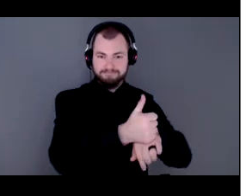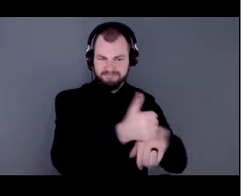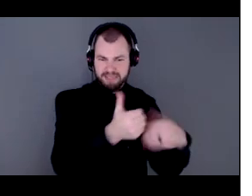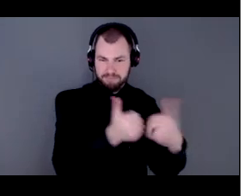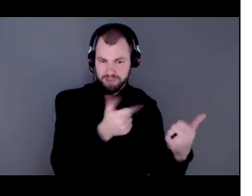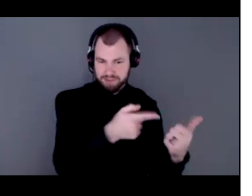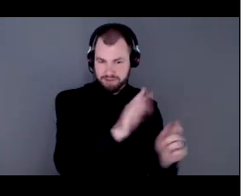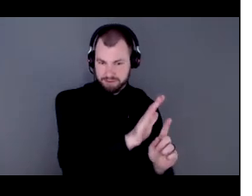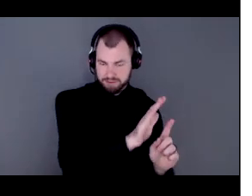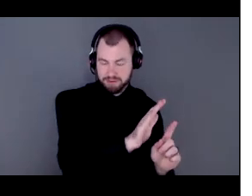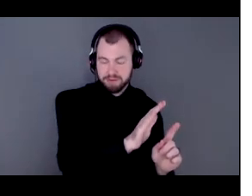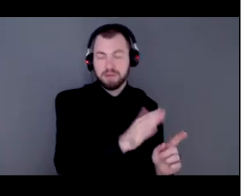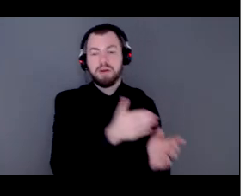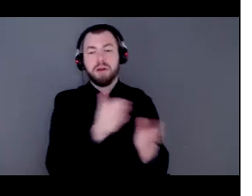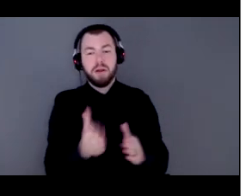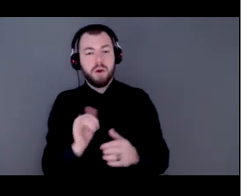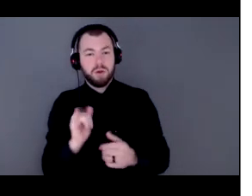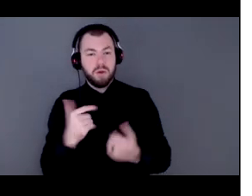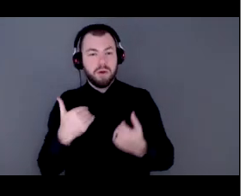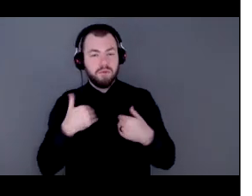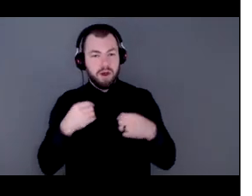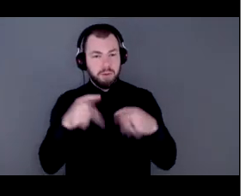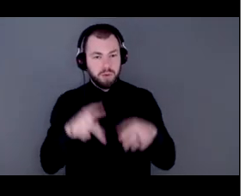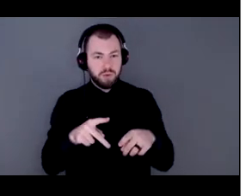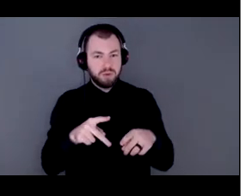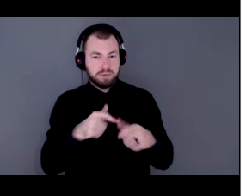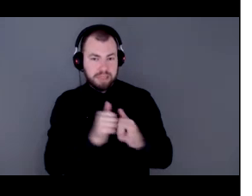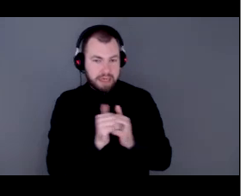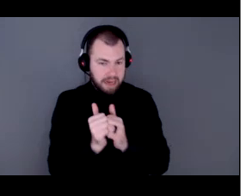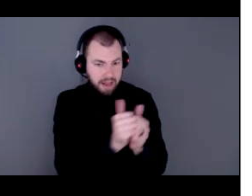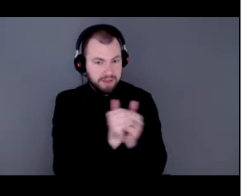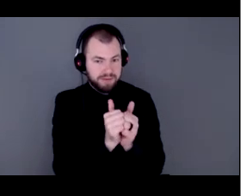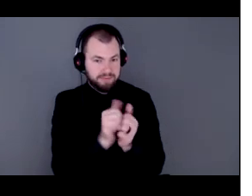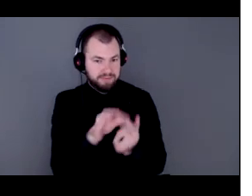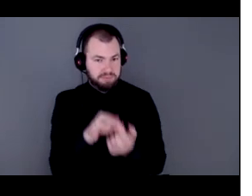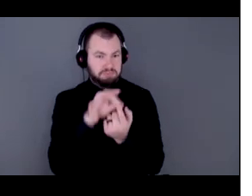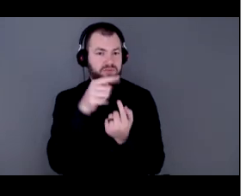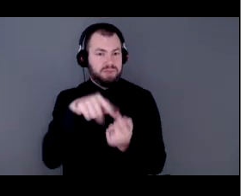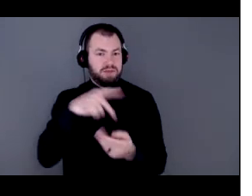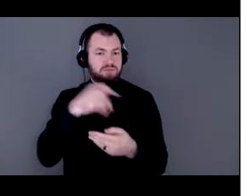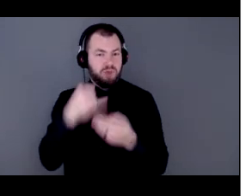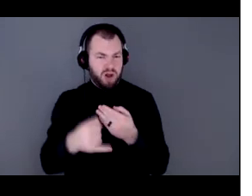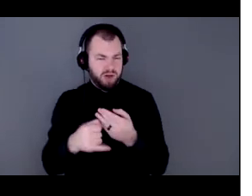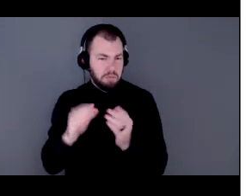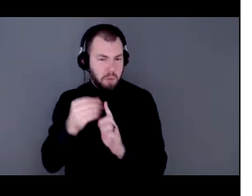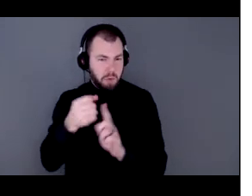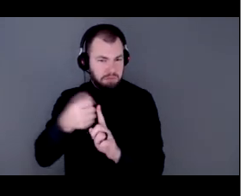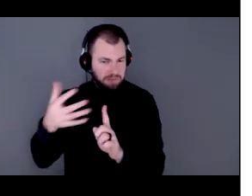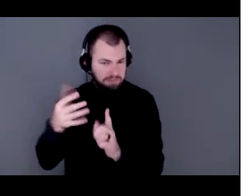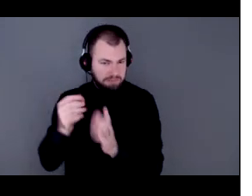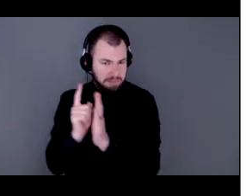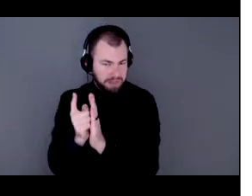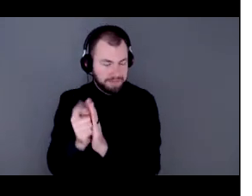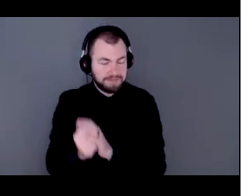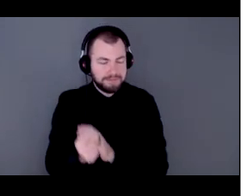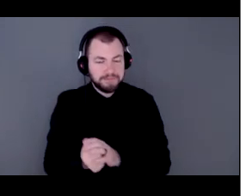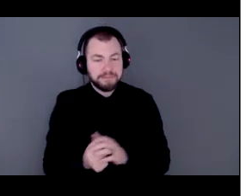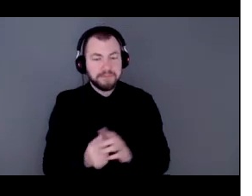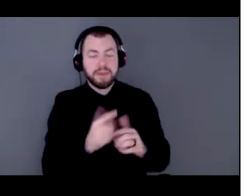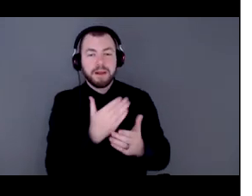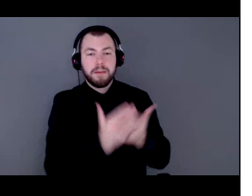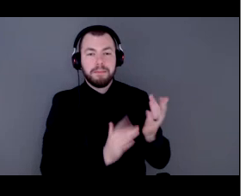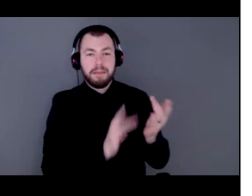have opportunities that we are coming together that are unique to this project, which I'm gonna go into in a minute. But some of the different outreach